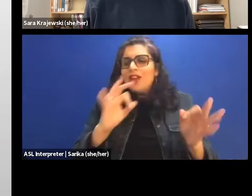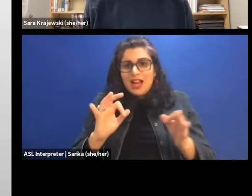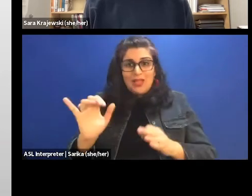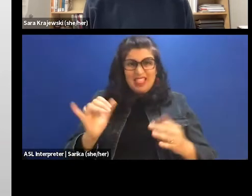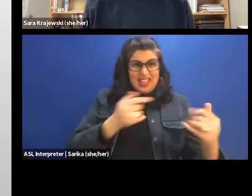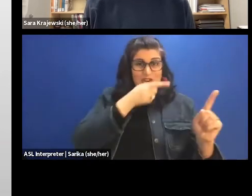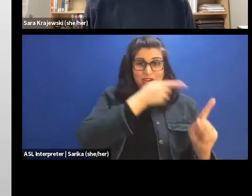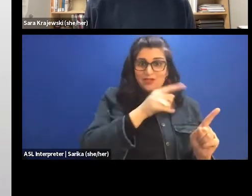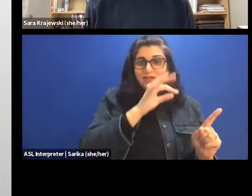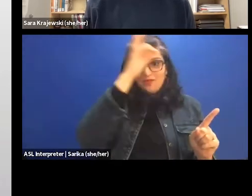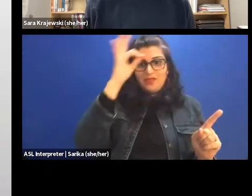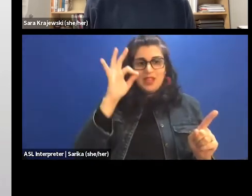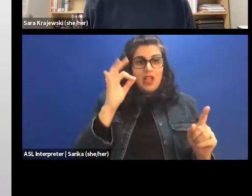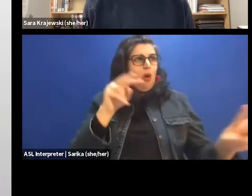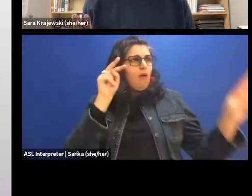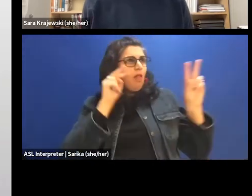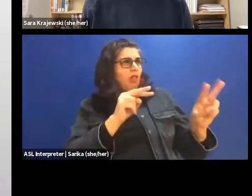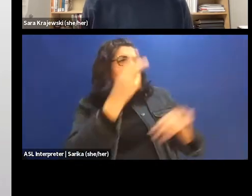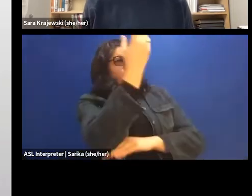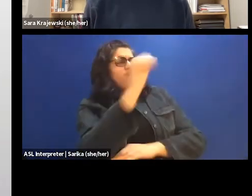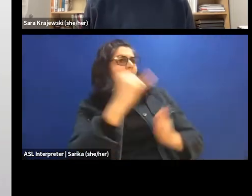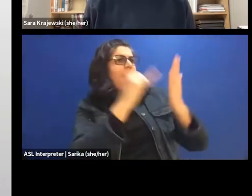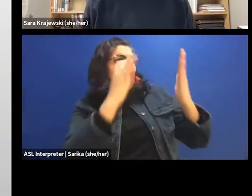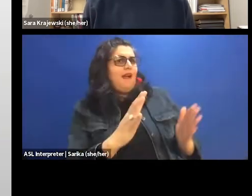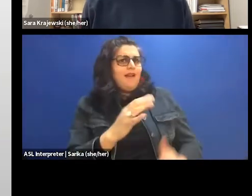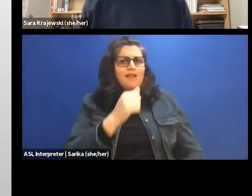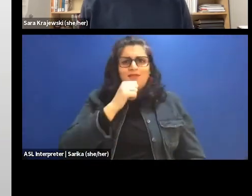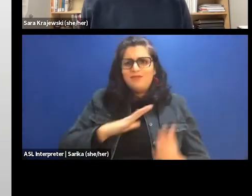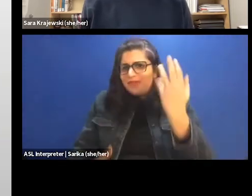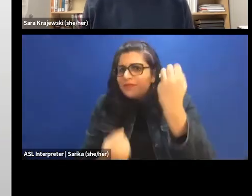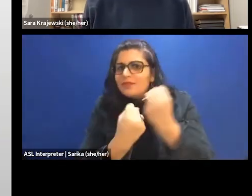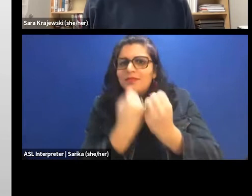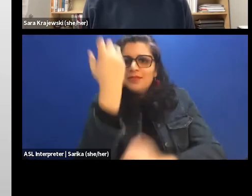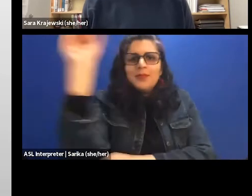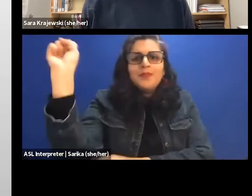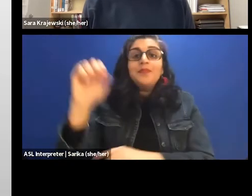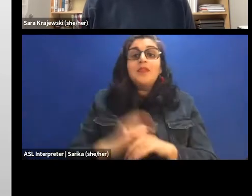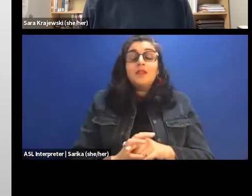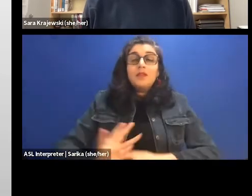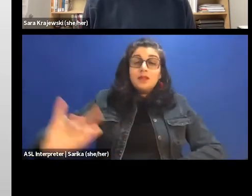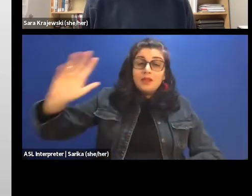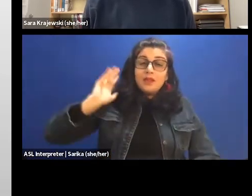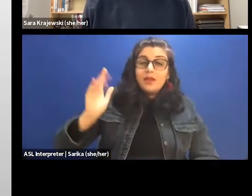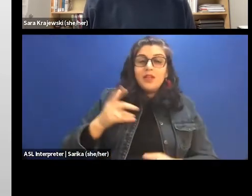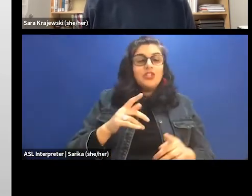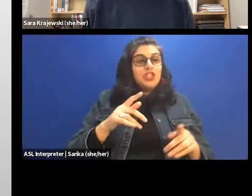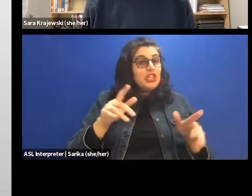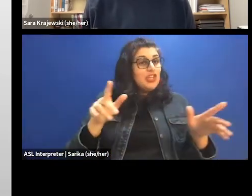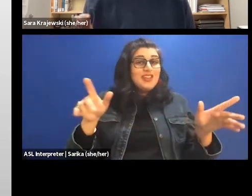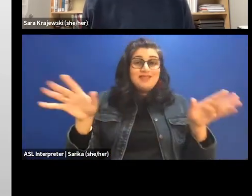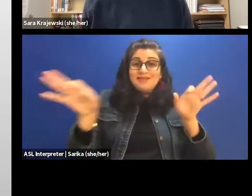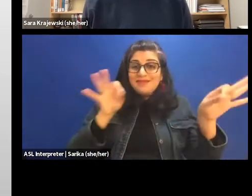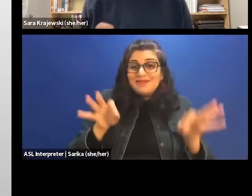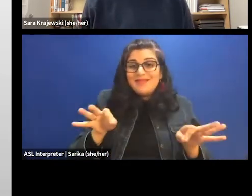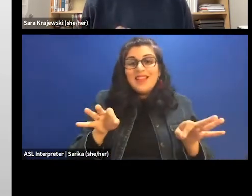admire her as a revolutionary artist and a feminist. In her day, she could make choices other women couldn't because